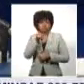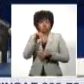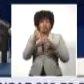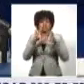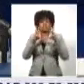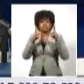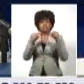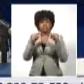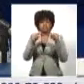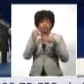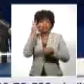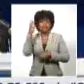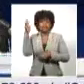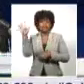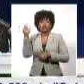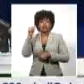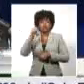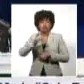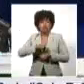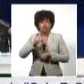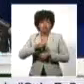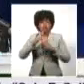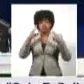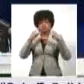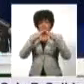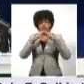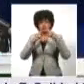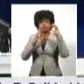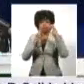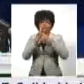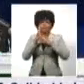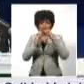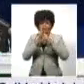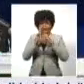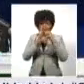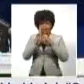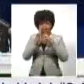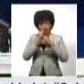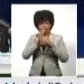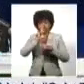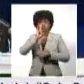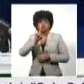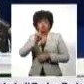needed. And the region of the Americas reports